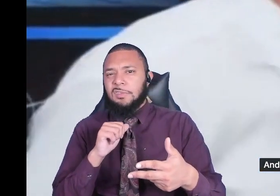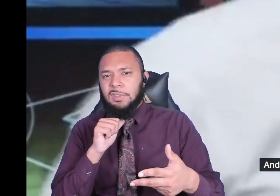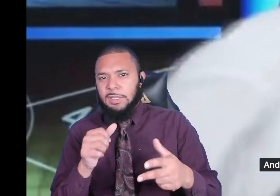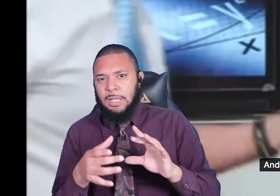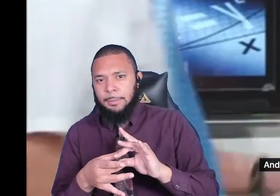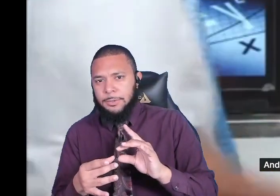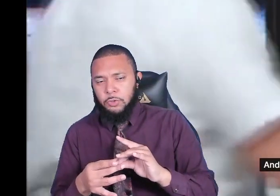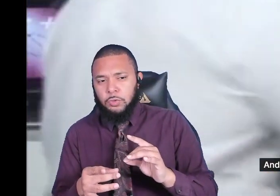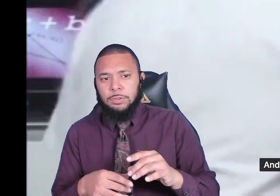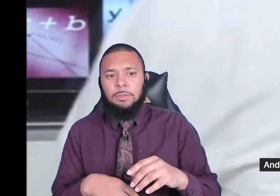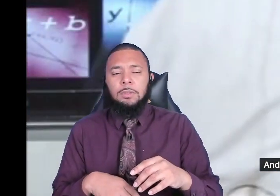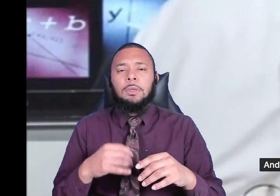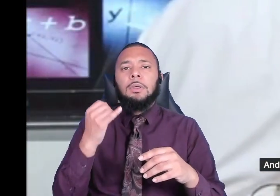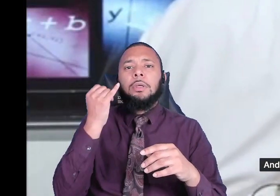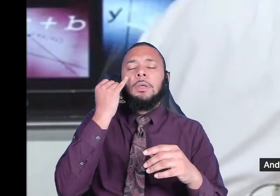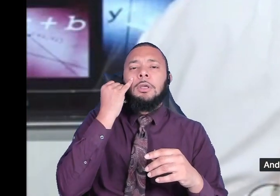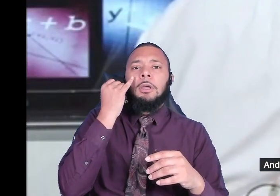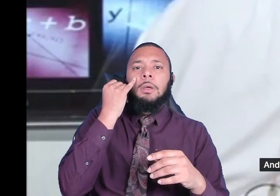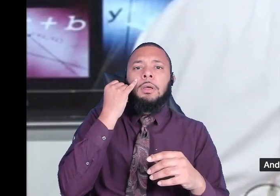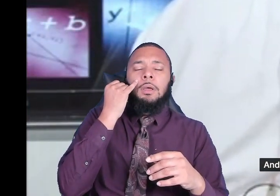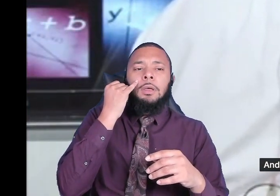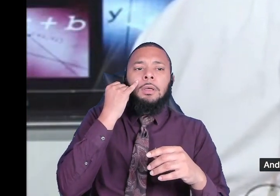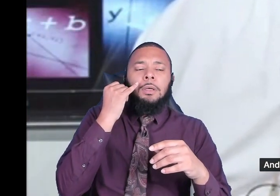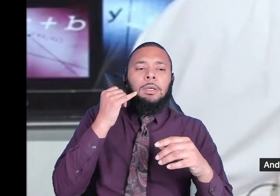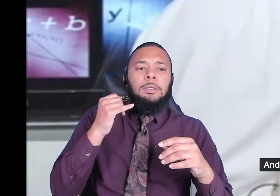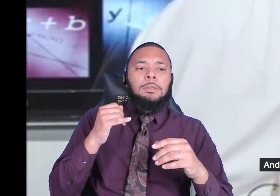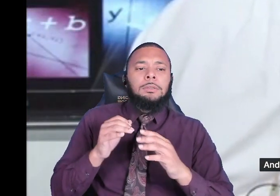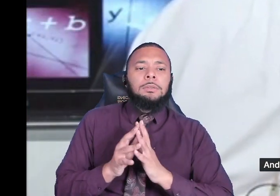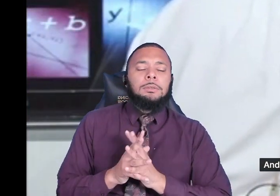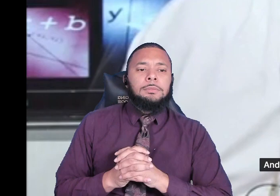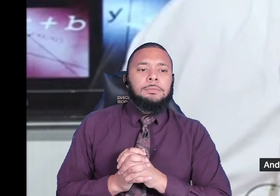mention. What if the